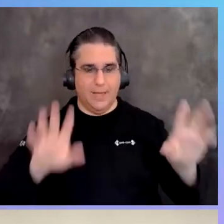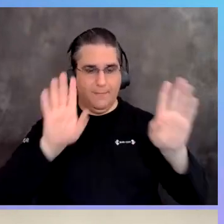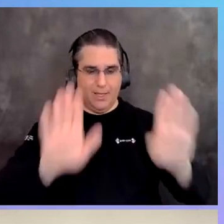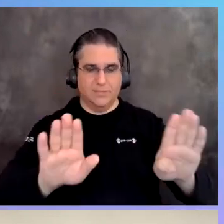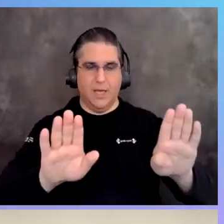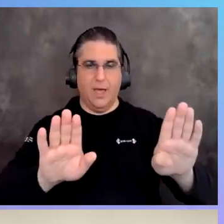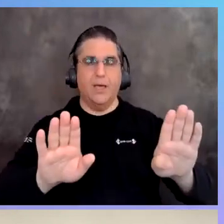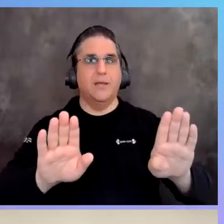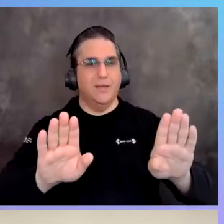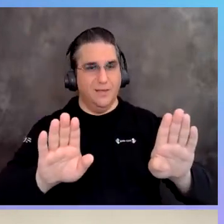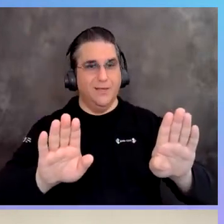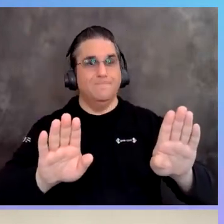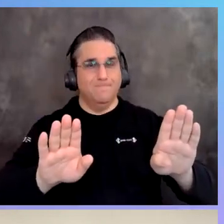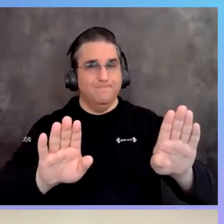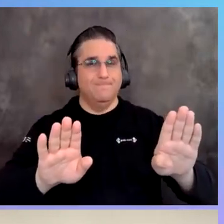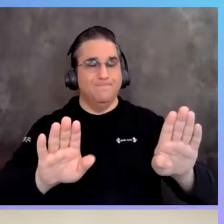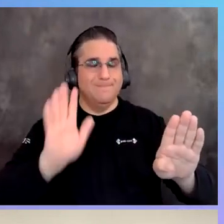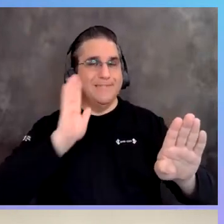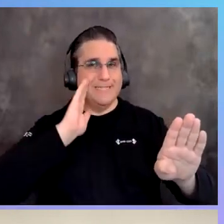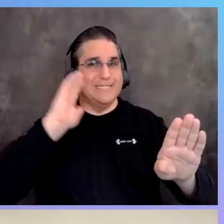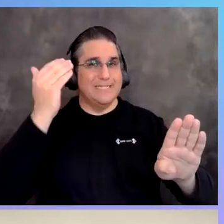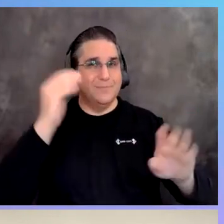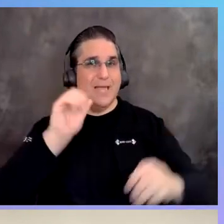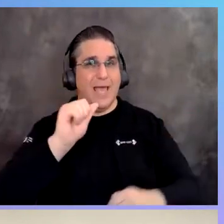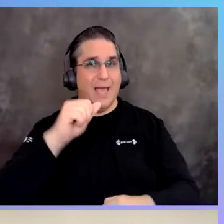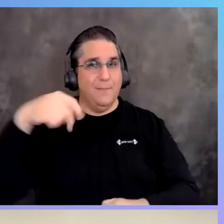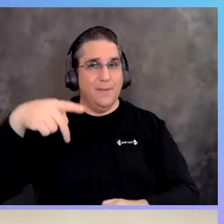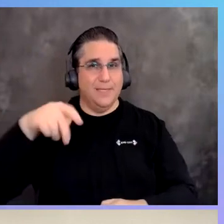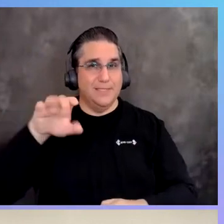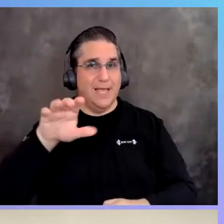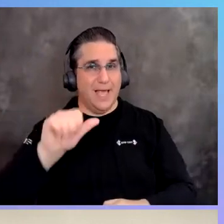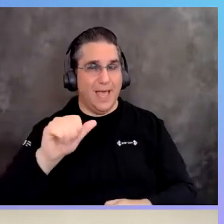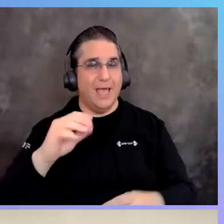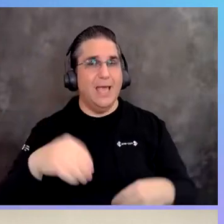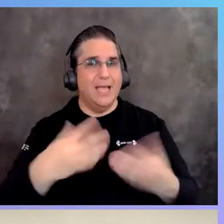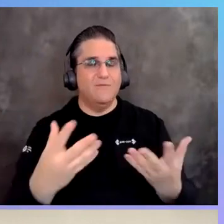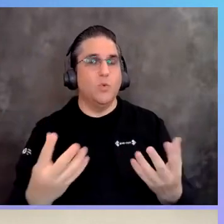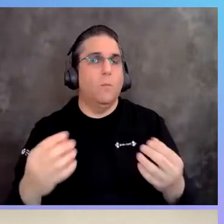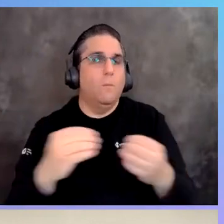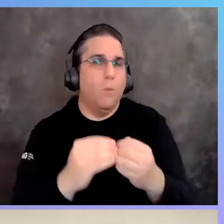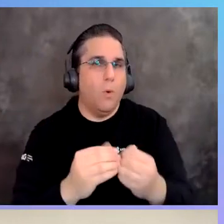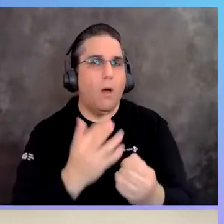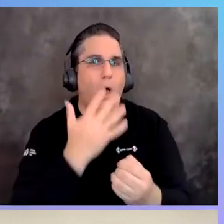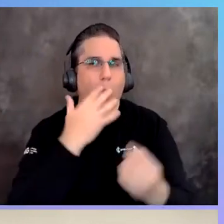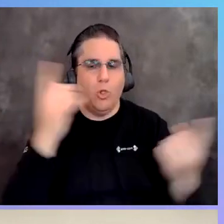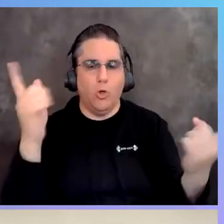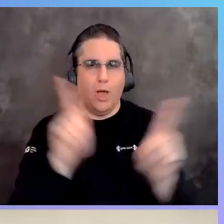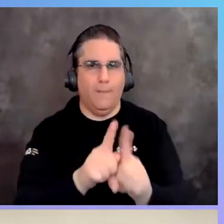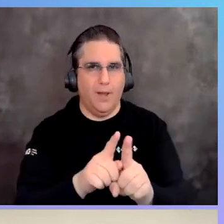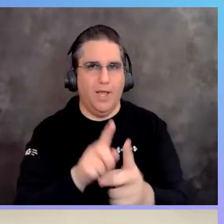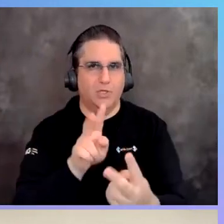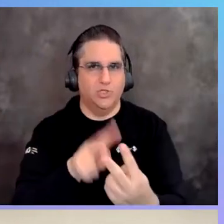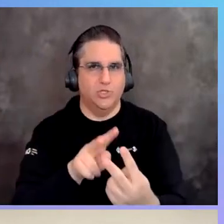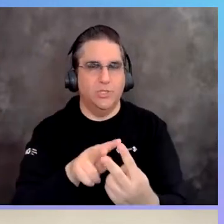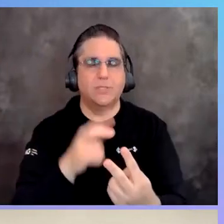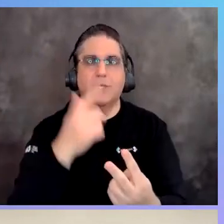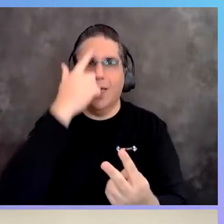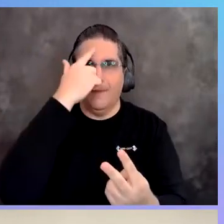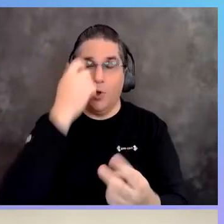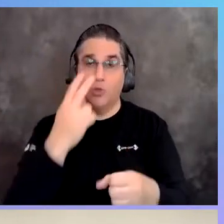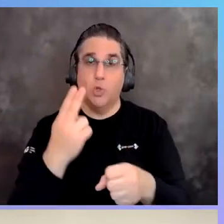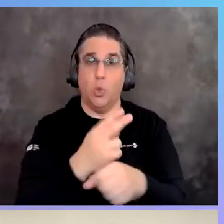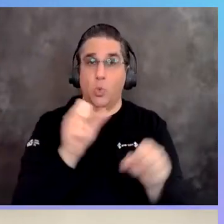argument to be made that the APCA does allow for more color combinations because of the usable area being